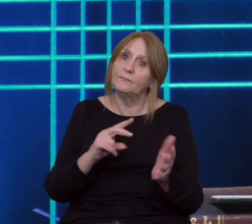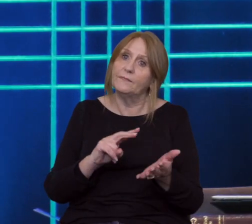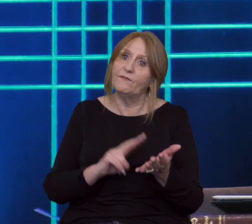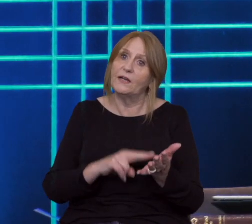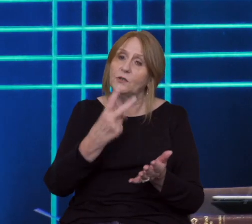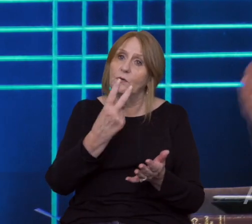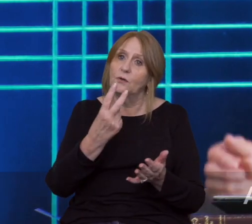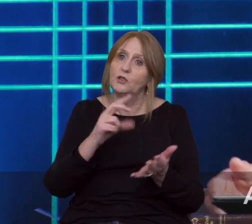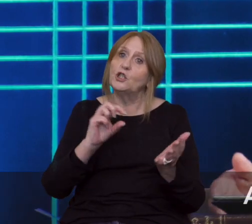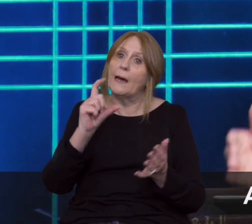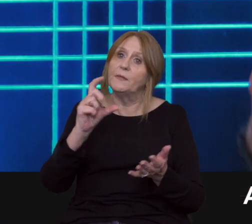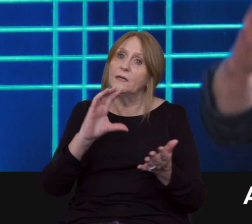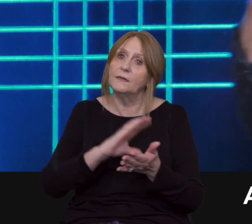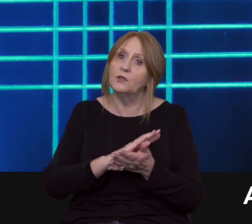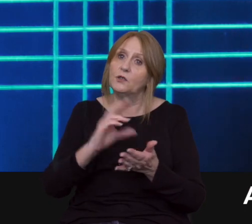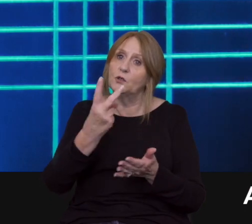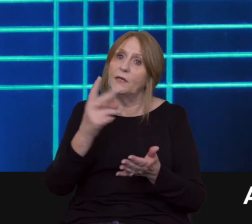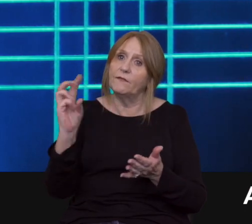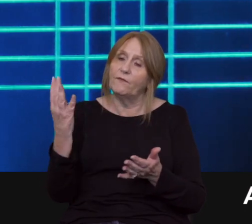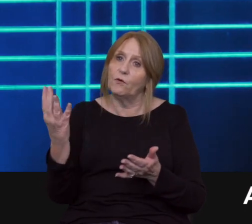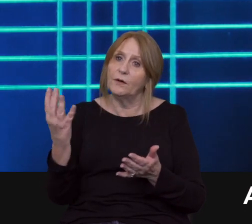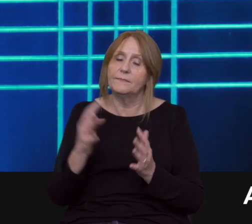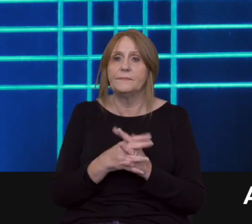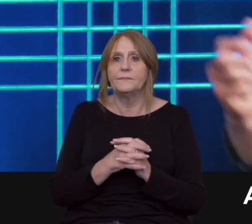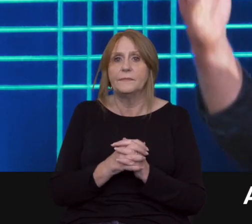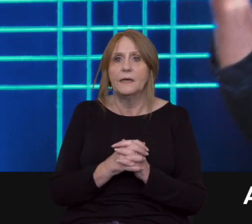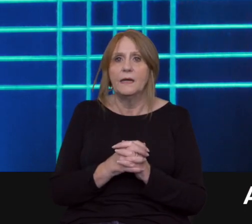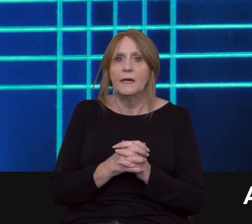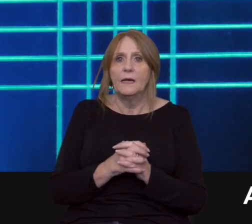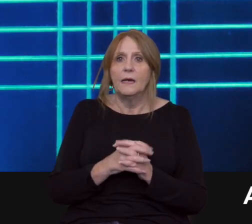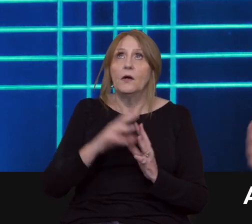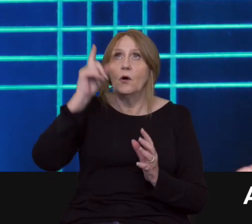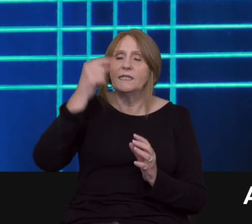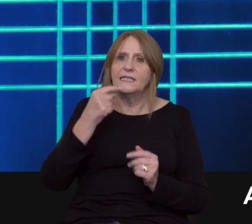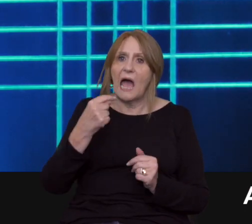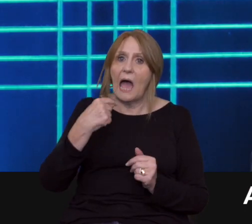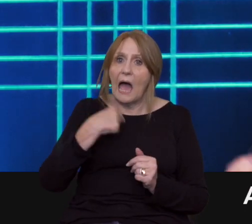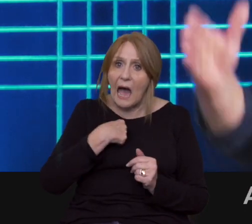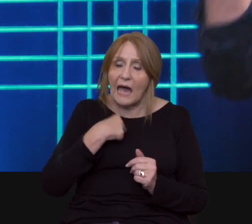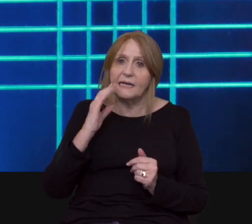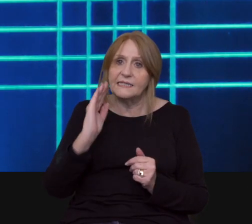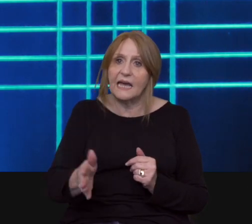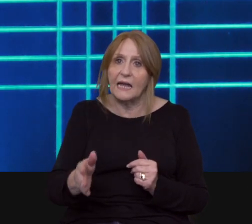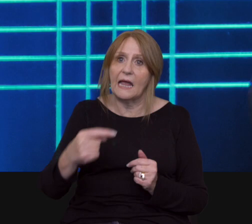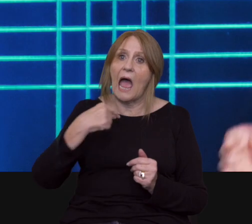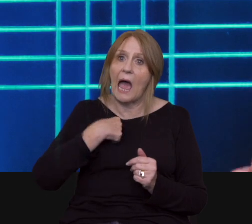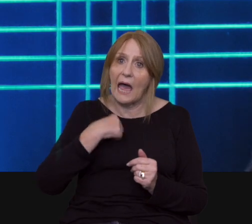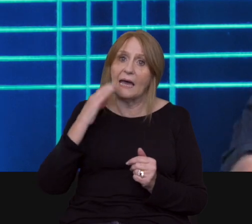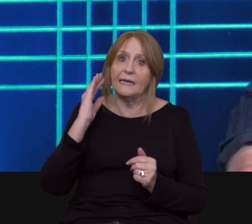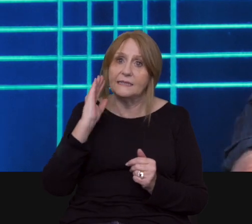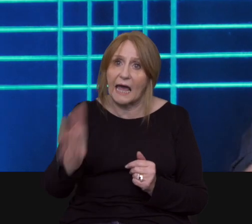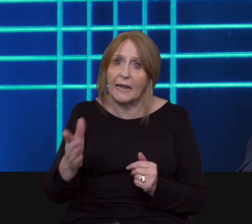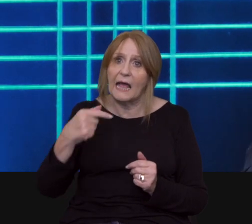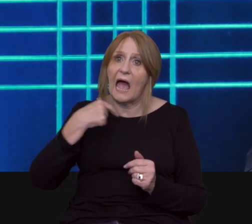I took out your enemies. I brought you in. I sent Moses and Aaron. I even called